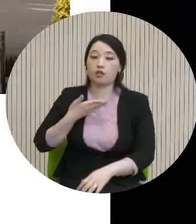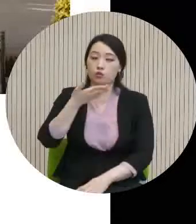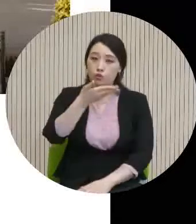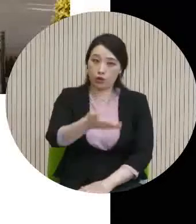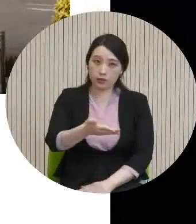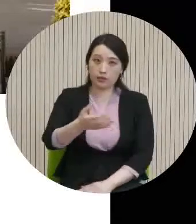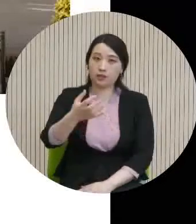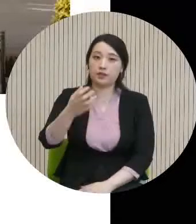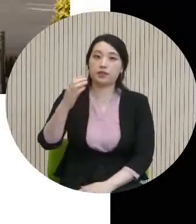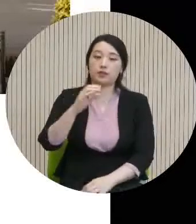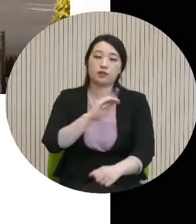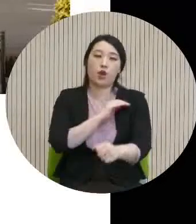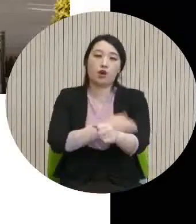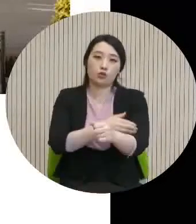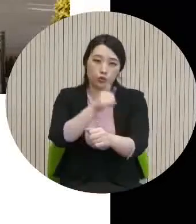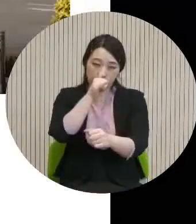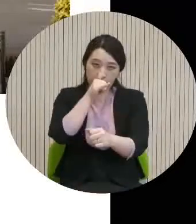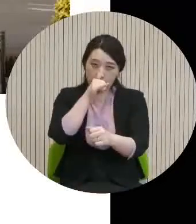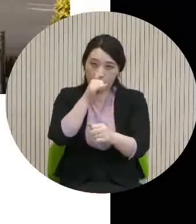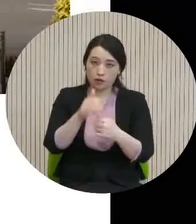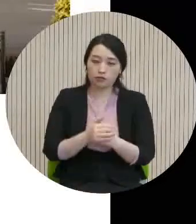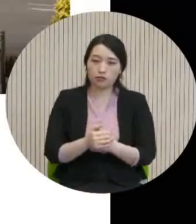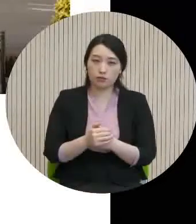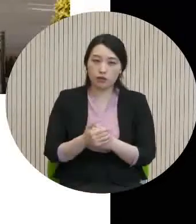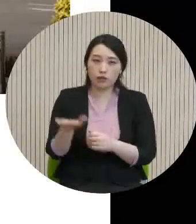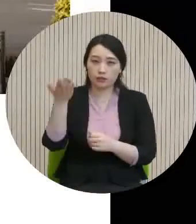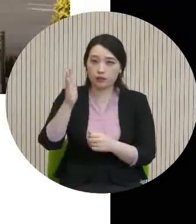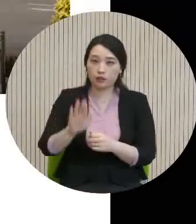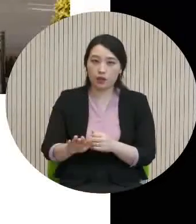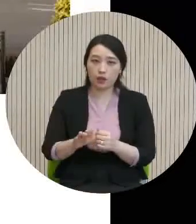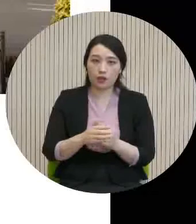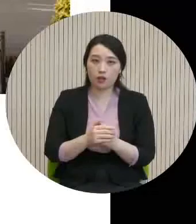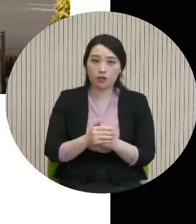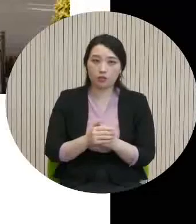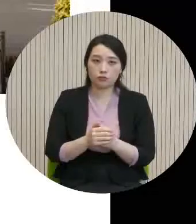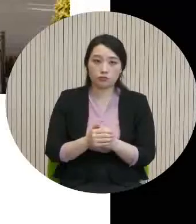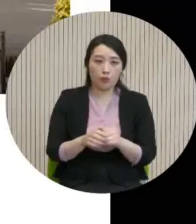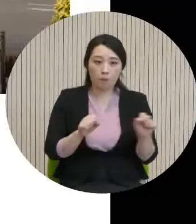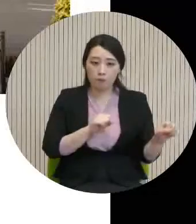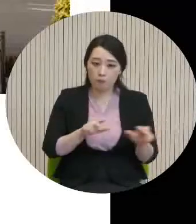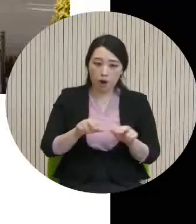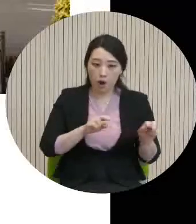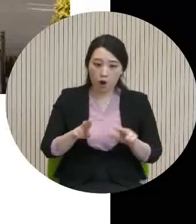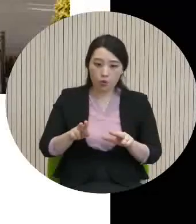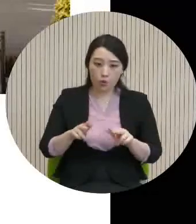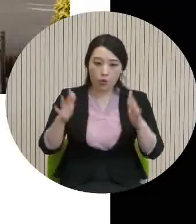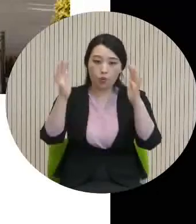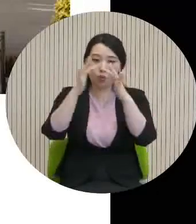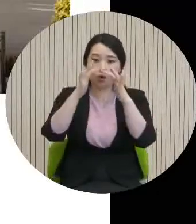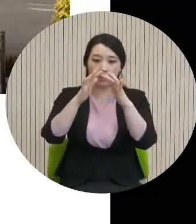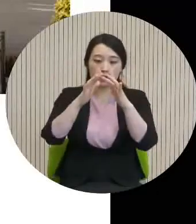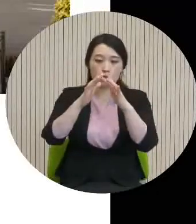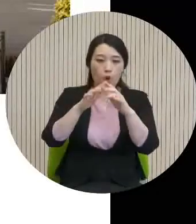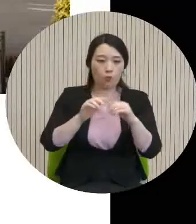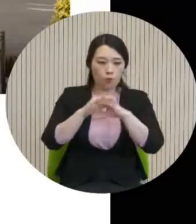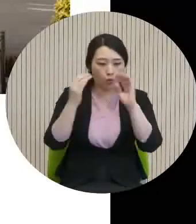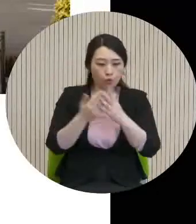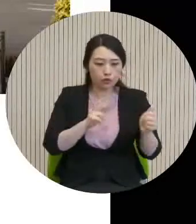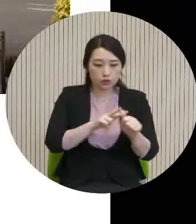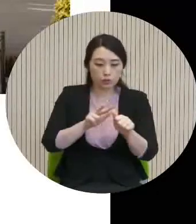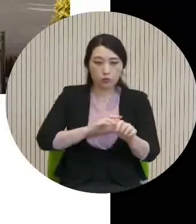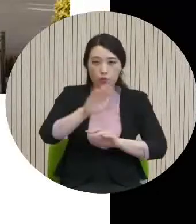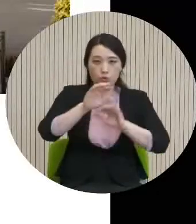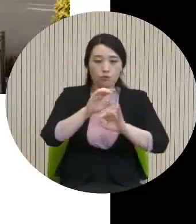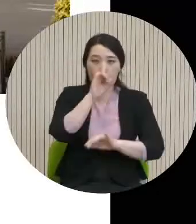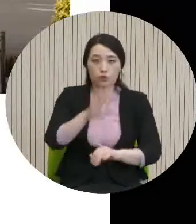online immediately. Take the example of that newspaper outlet I talked about that is now totally on the website. If